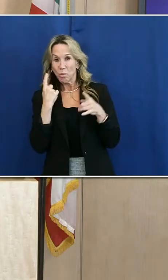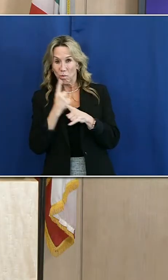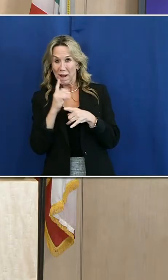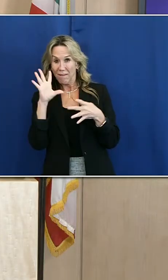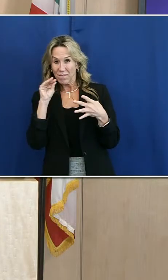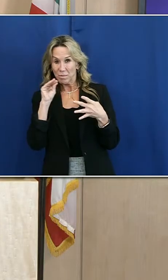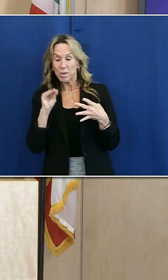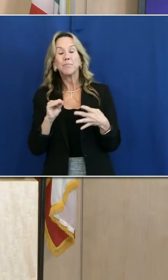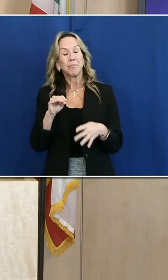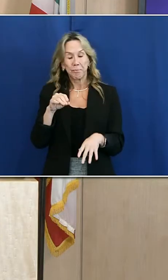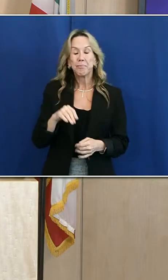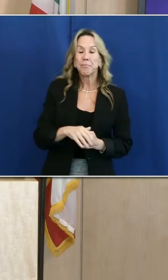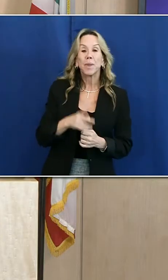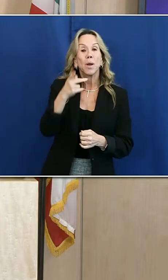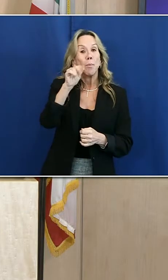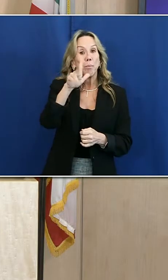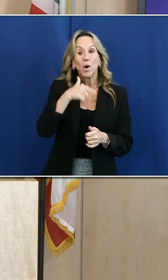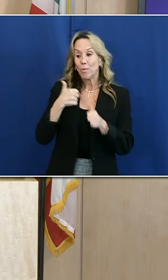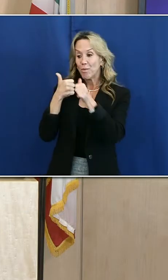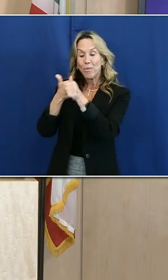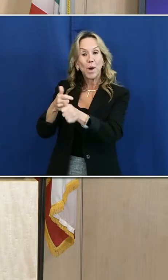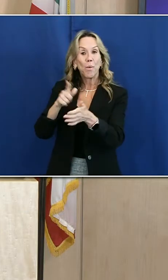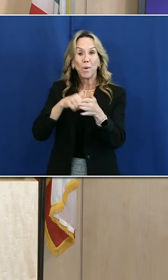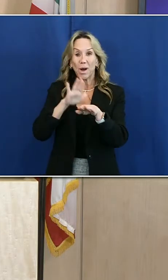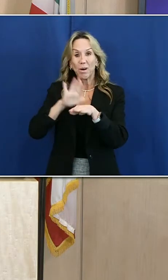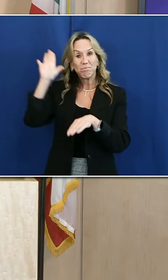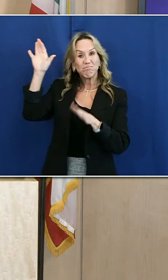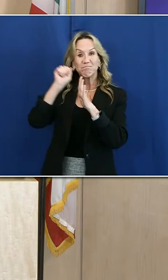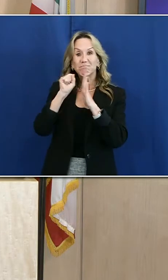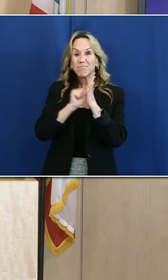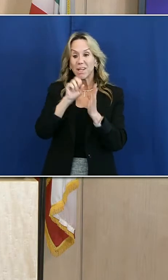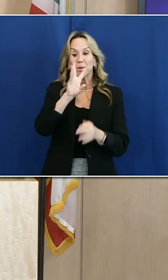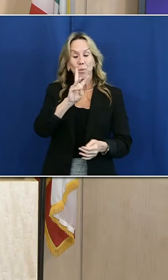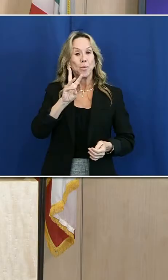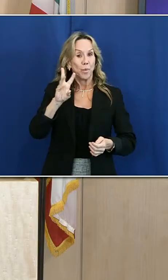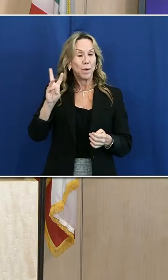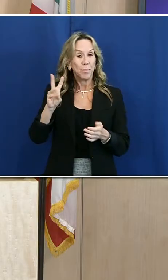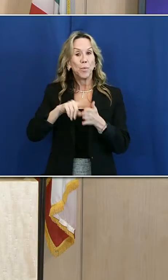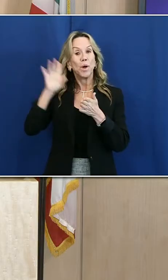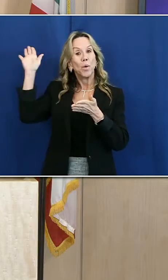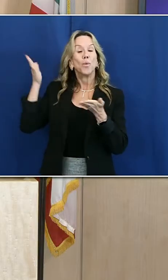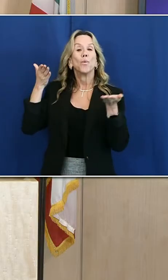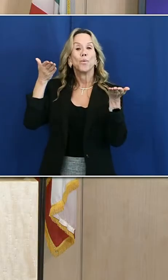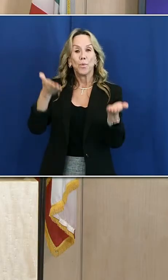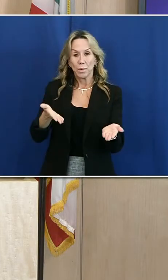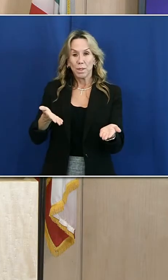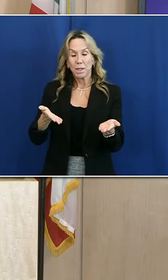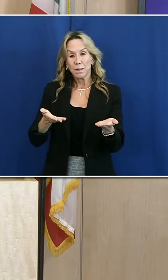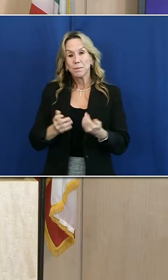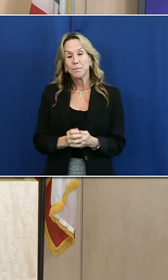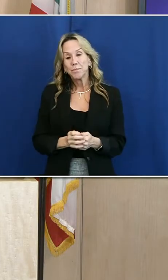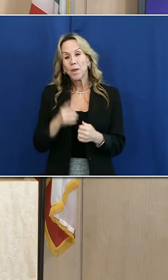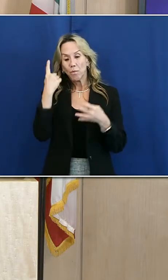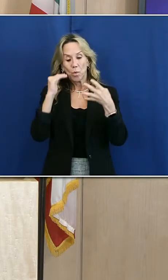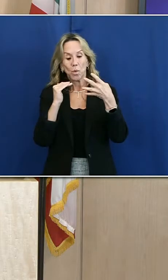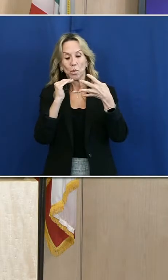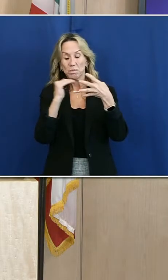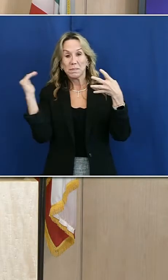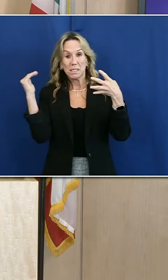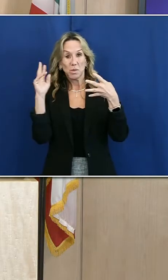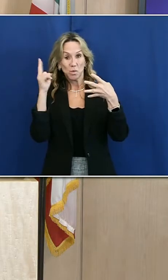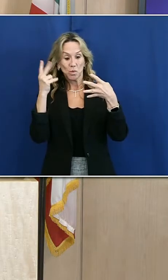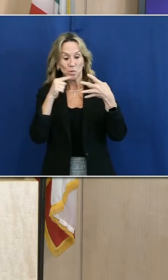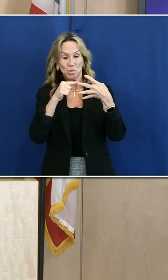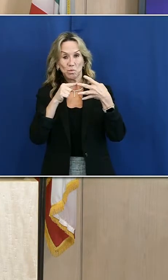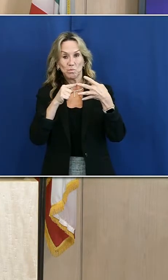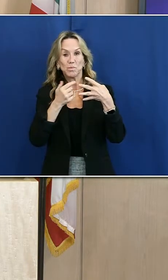what's on the website, Paul, as it relates to what is being recommended for Tier 2, which is